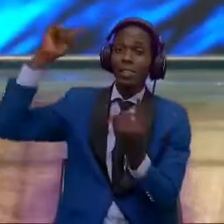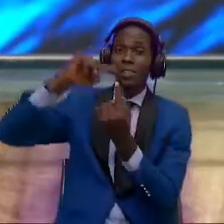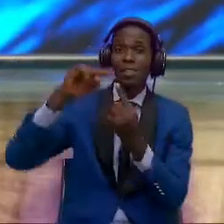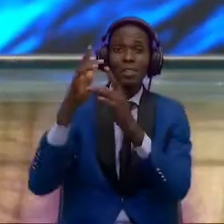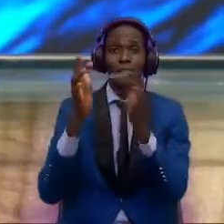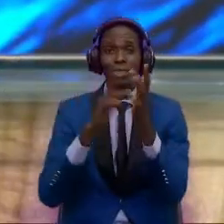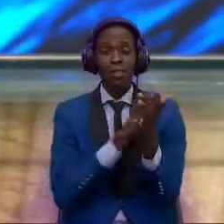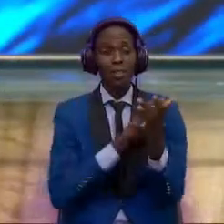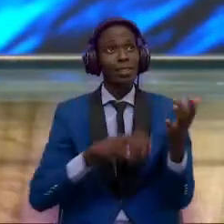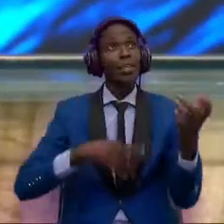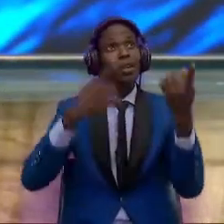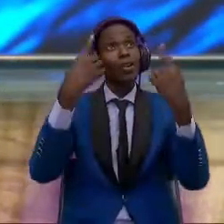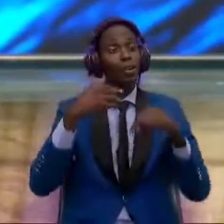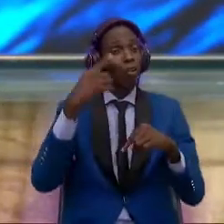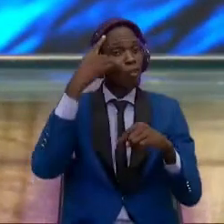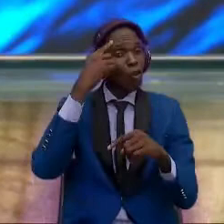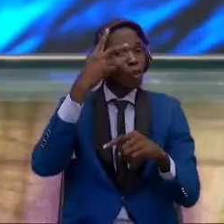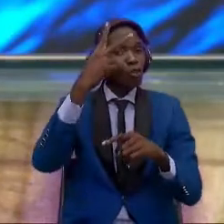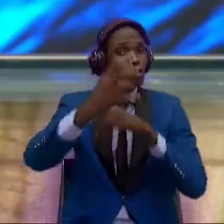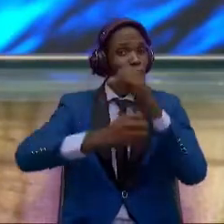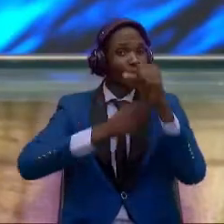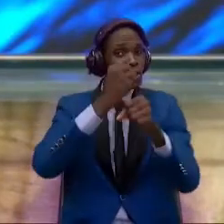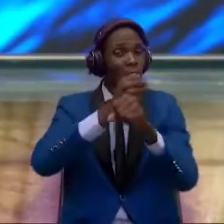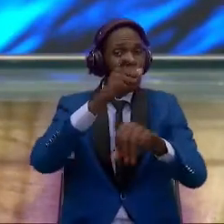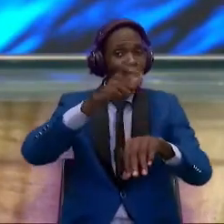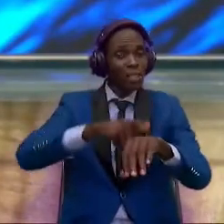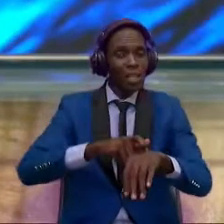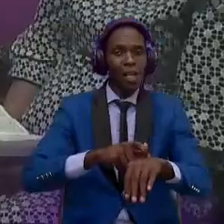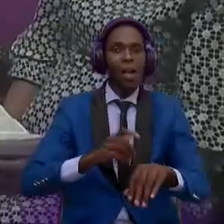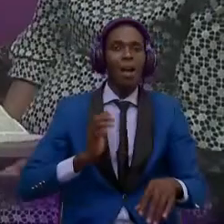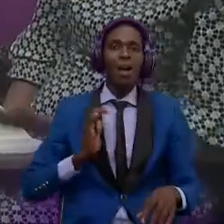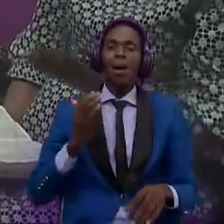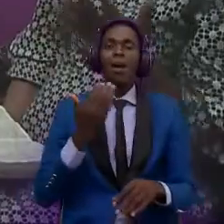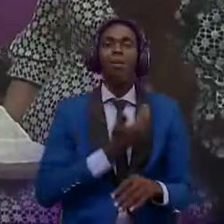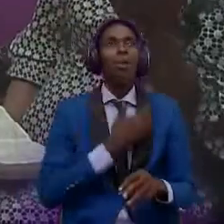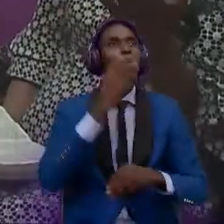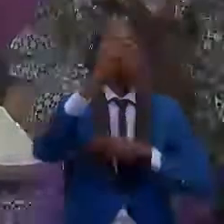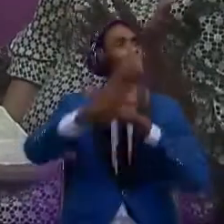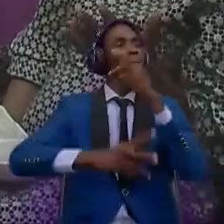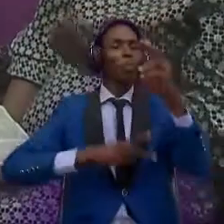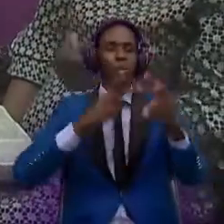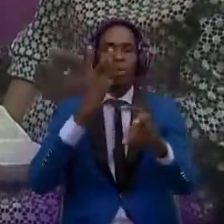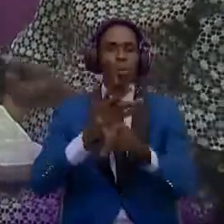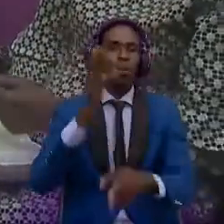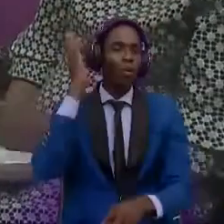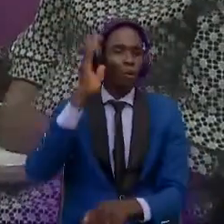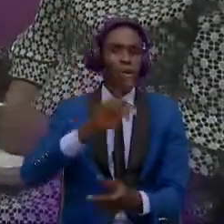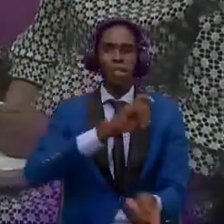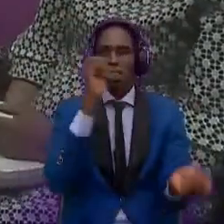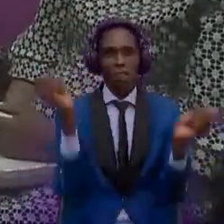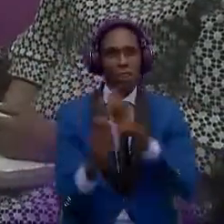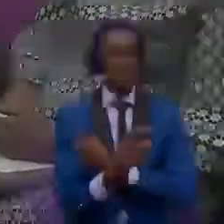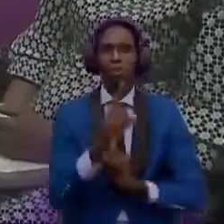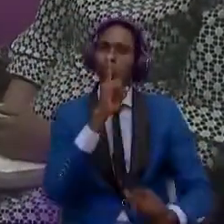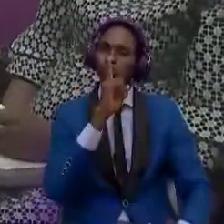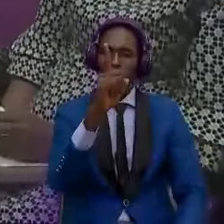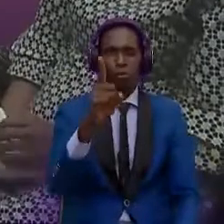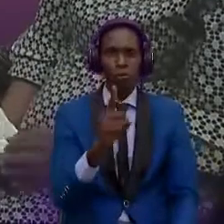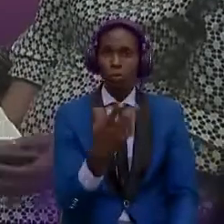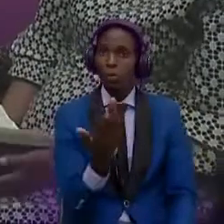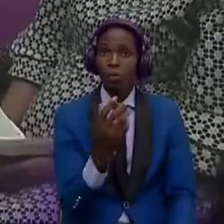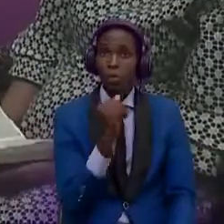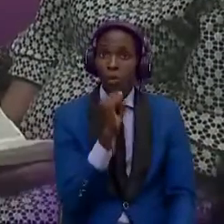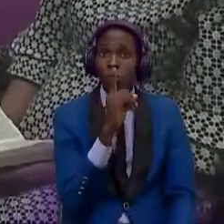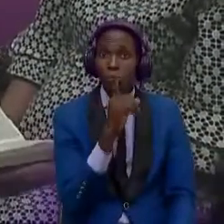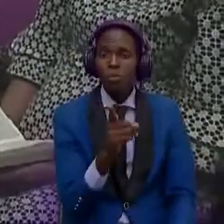the space of 2 years, our world will change. I said our world